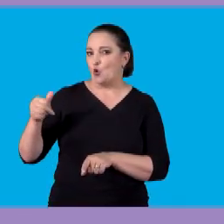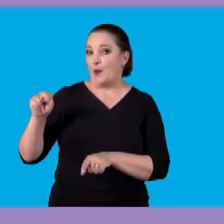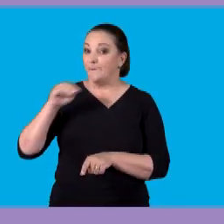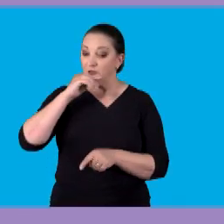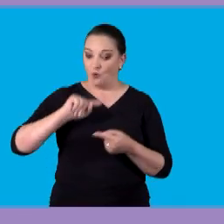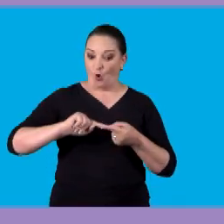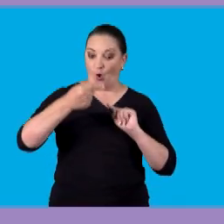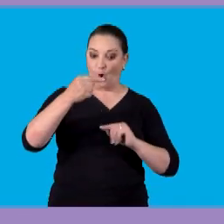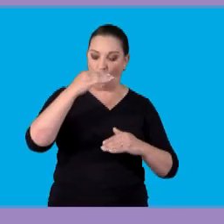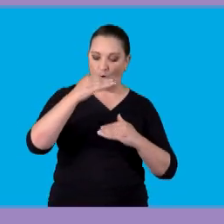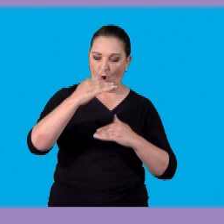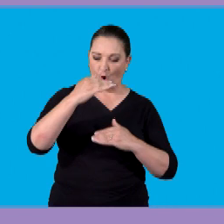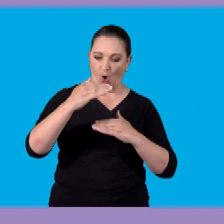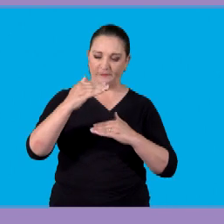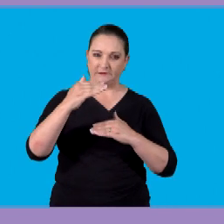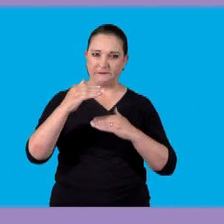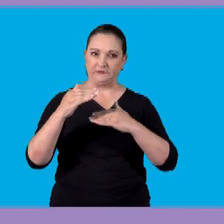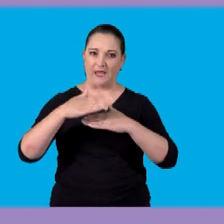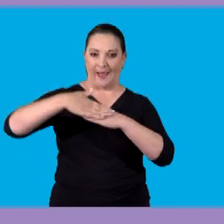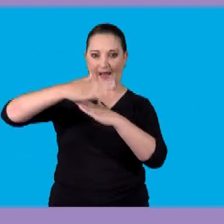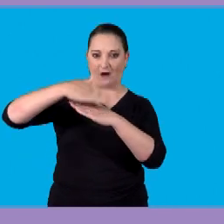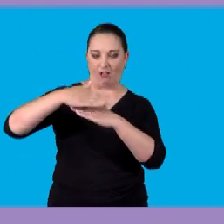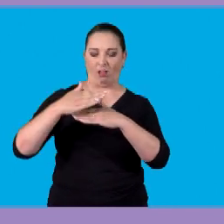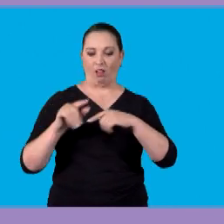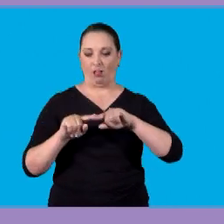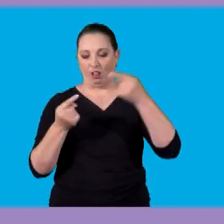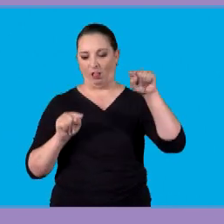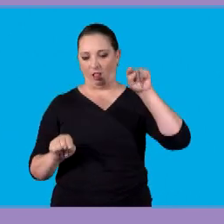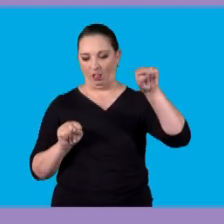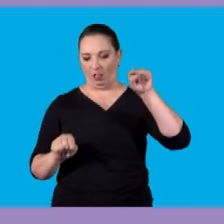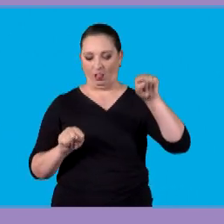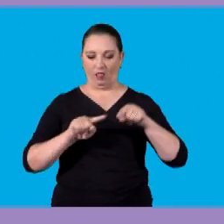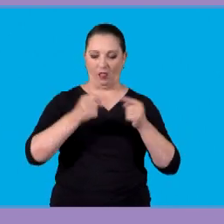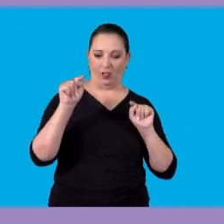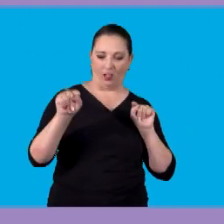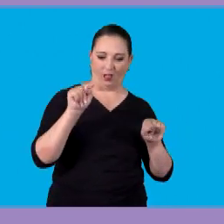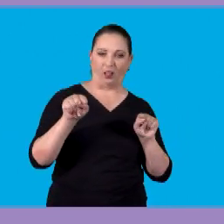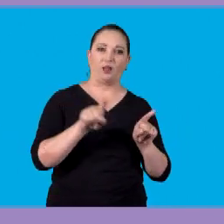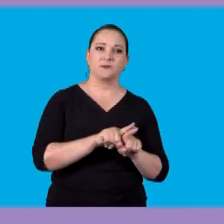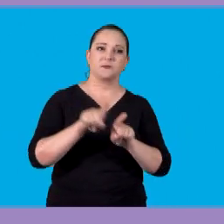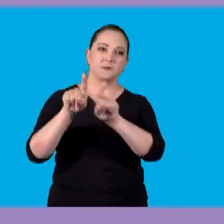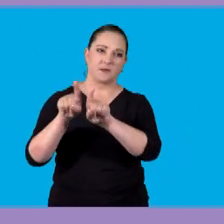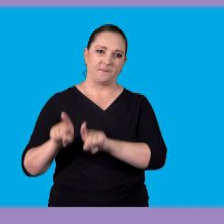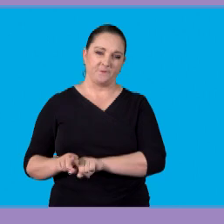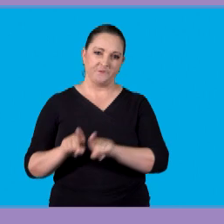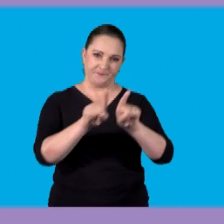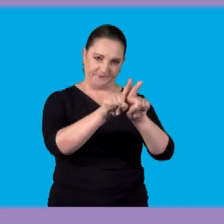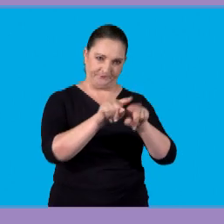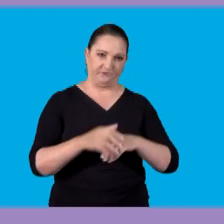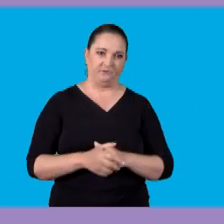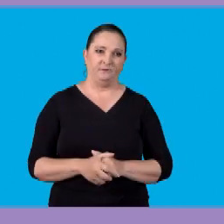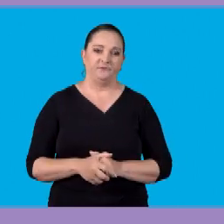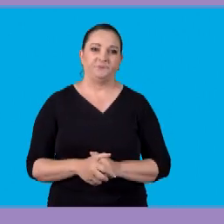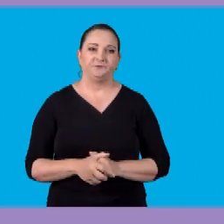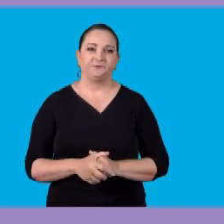angles of a rhombus are equal. So we have there angle O and angle M, they